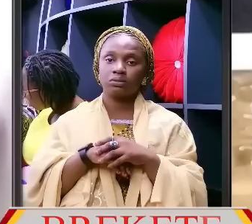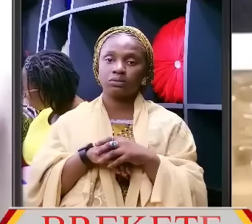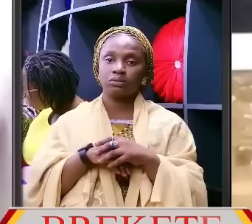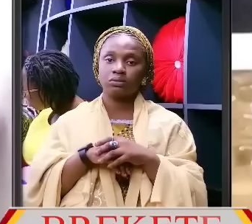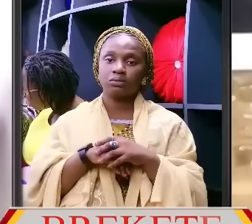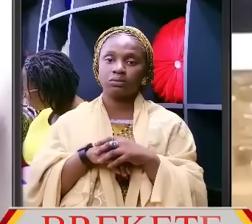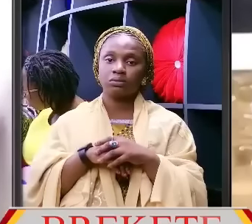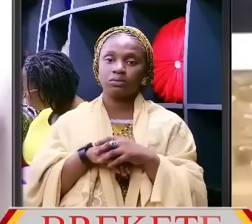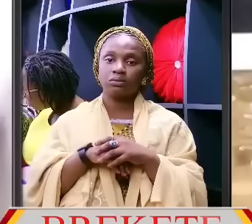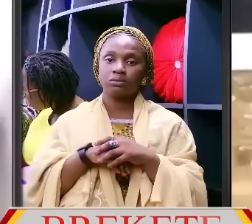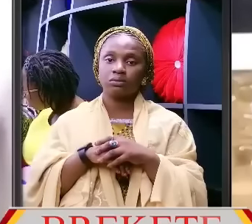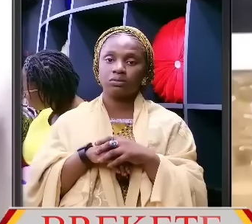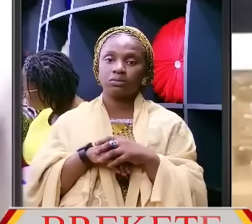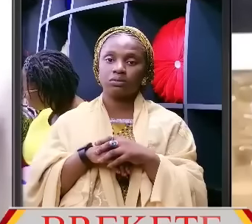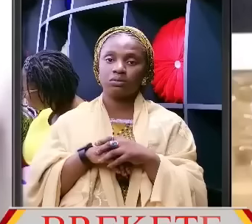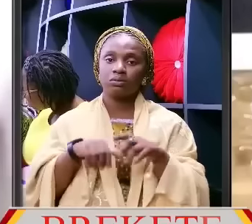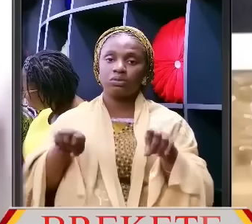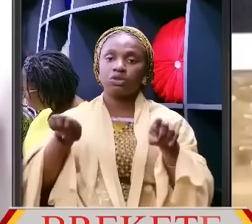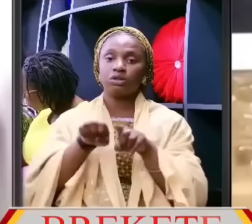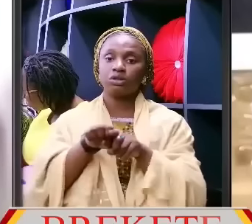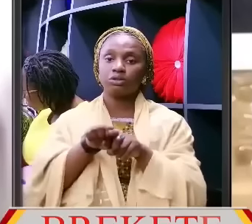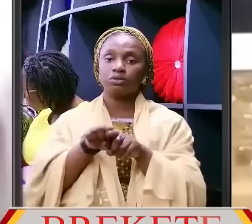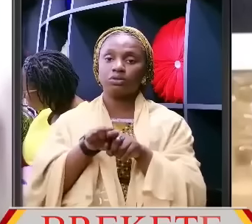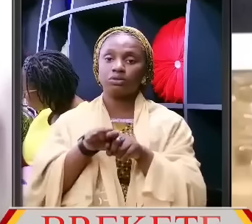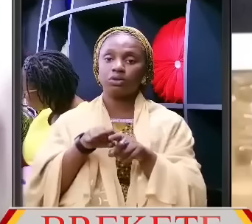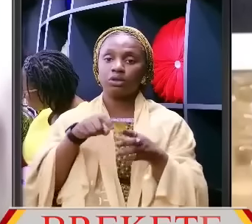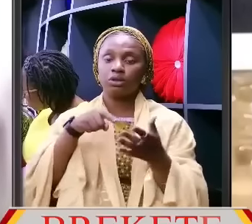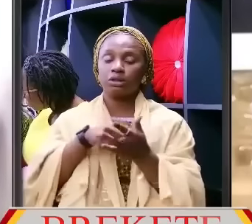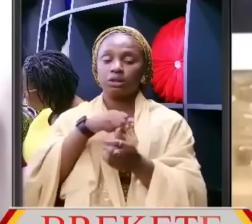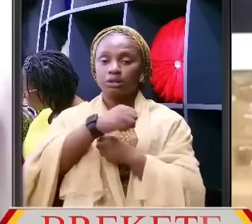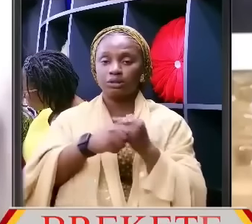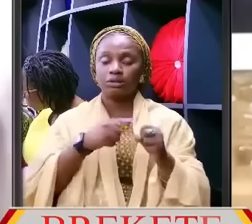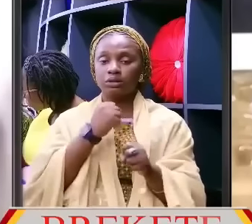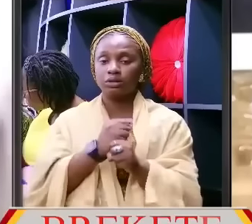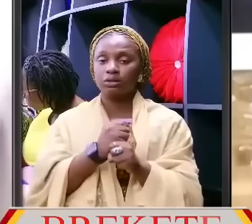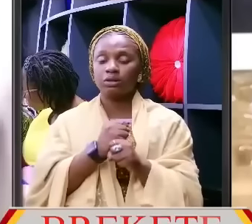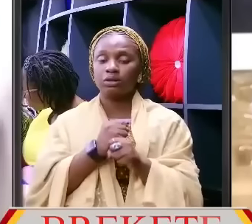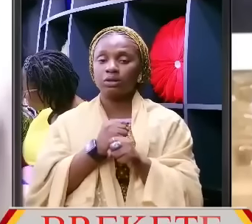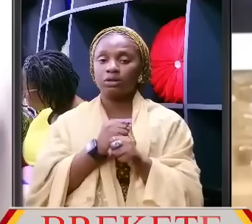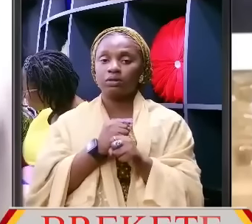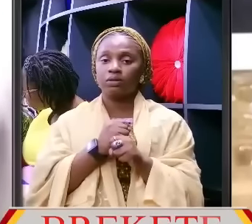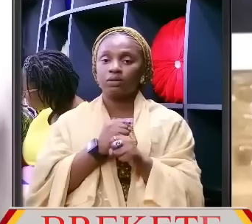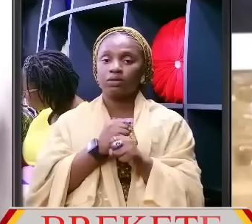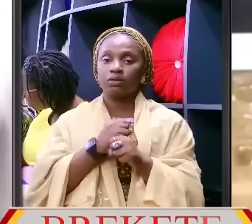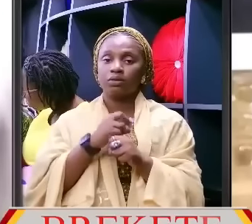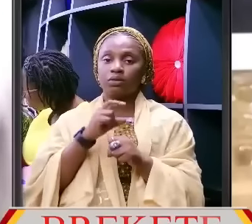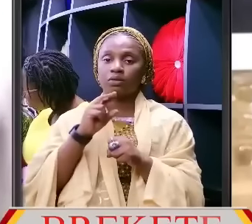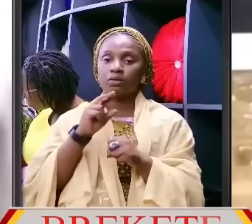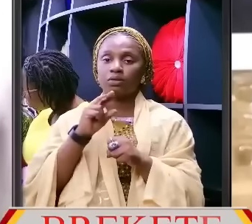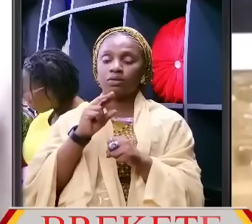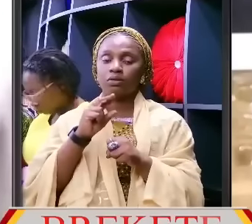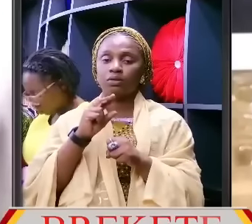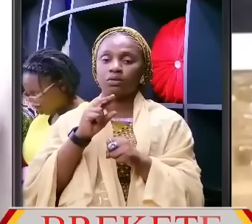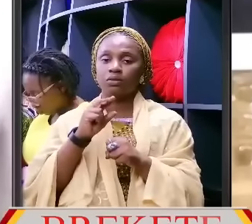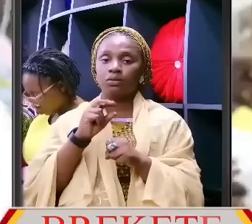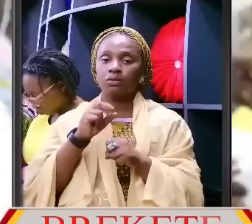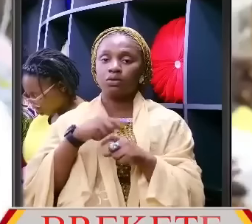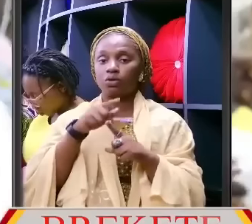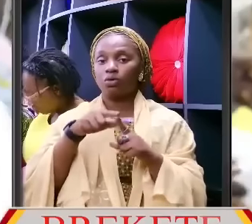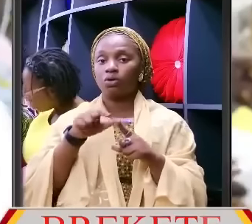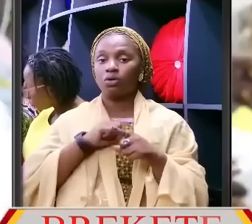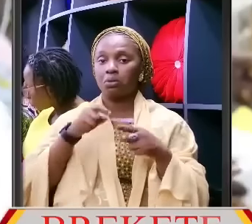house. Even though this year when it is getting the cash, I go there. For there I eat. This time I